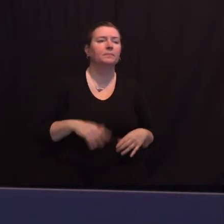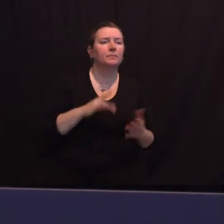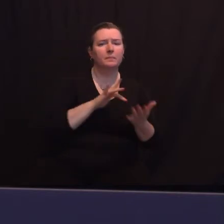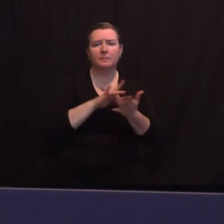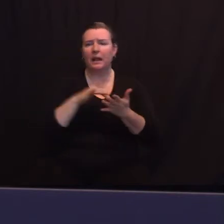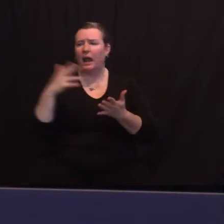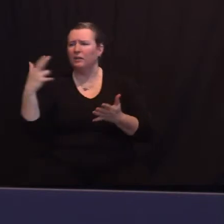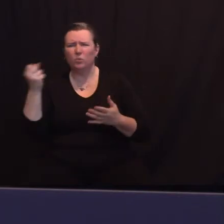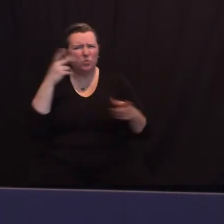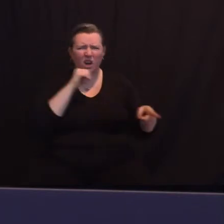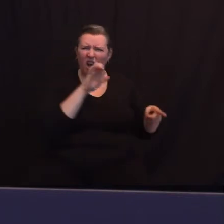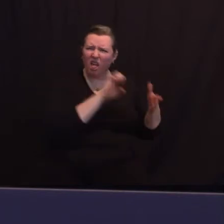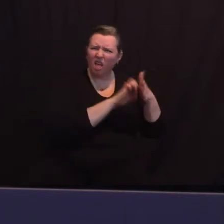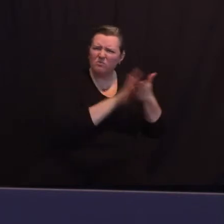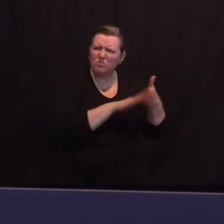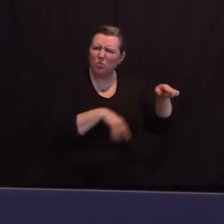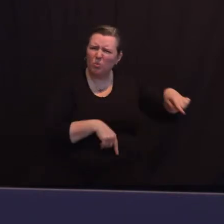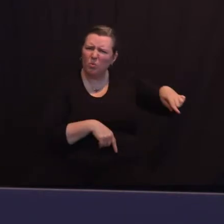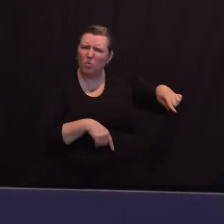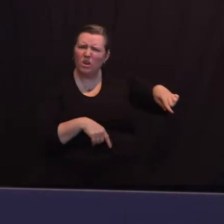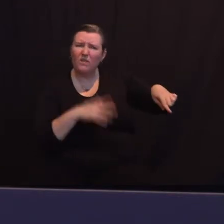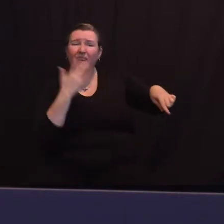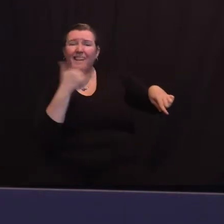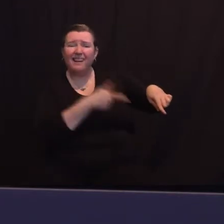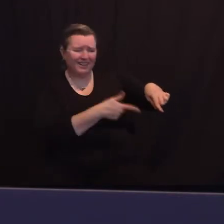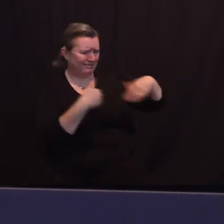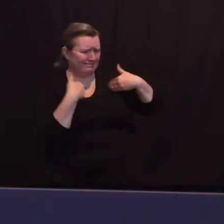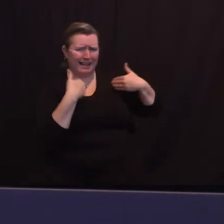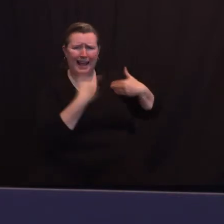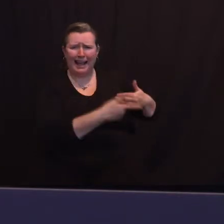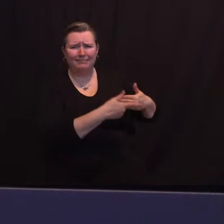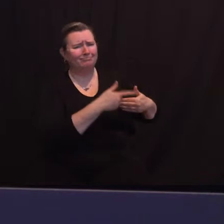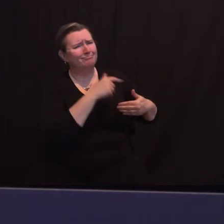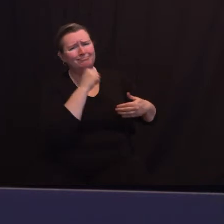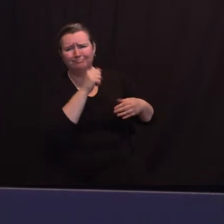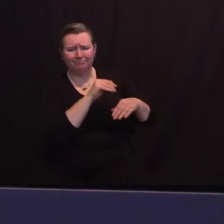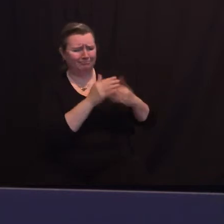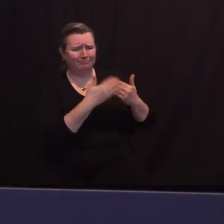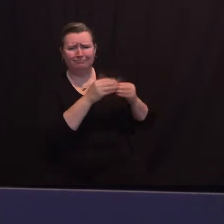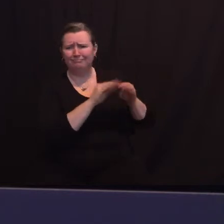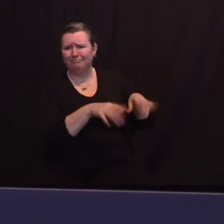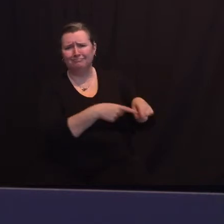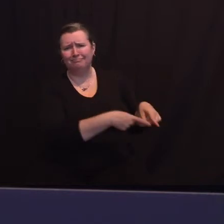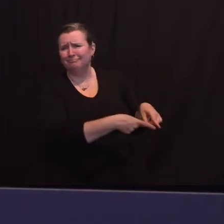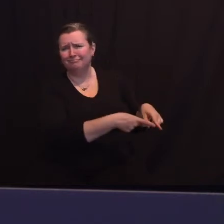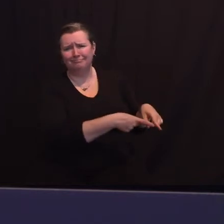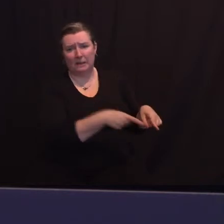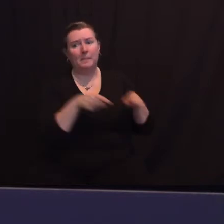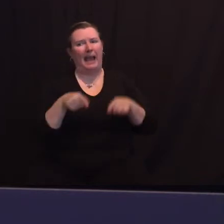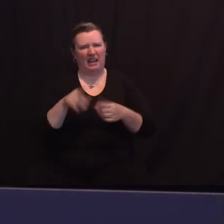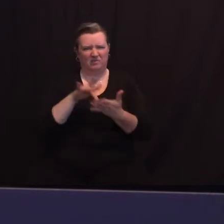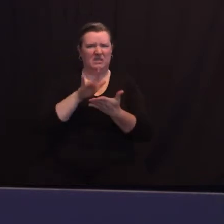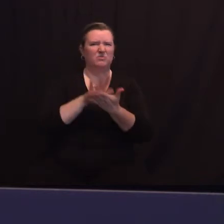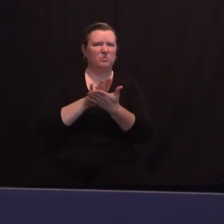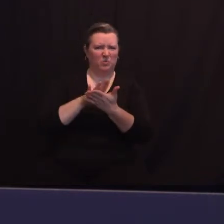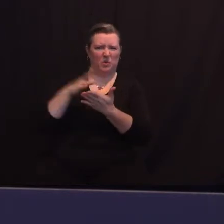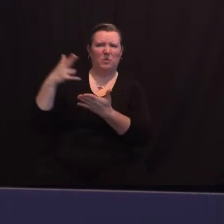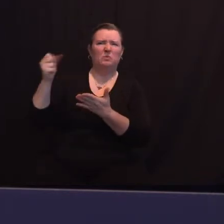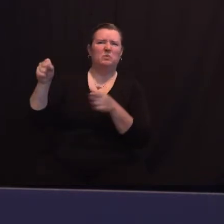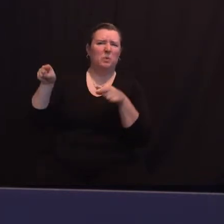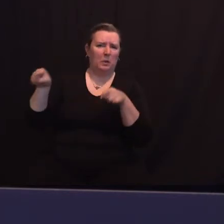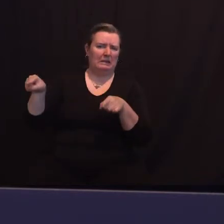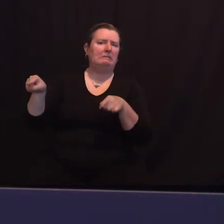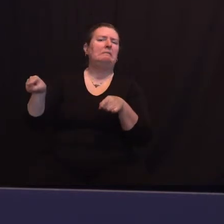transmission than the younger children. Strict adherence to mask wearing should be enforced at all